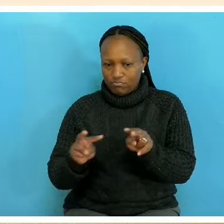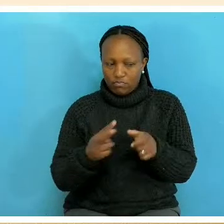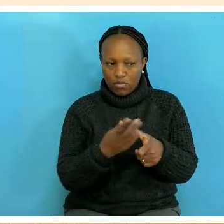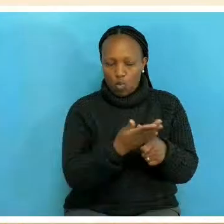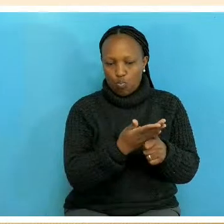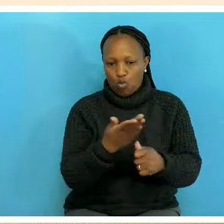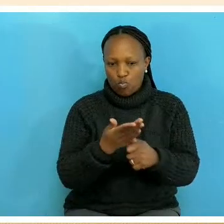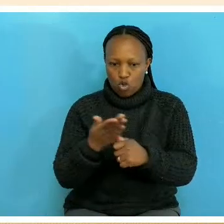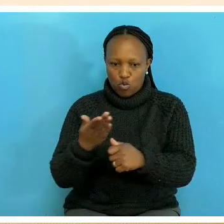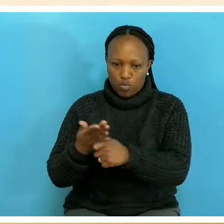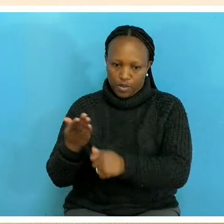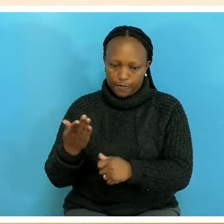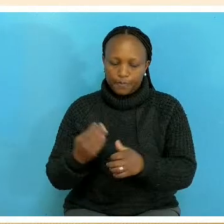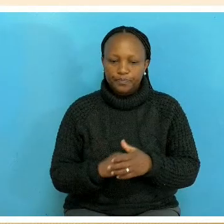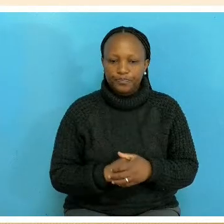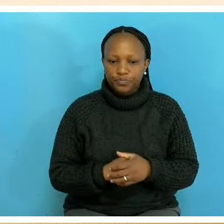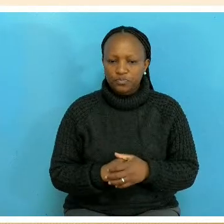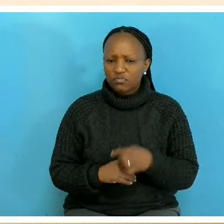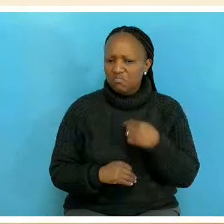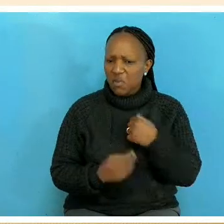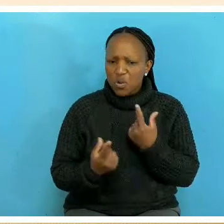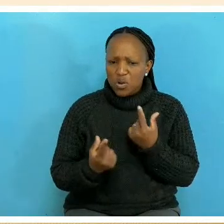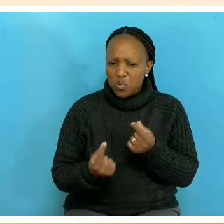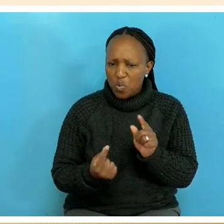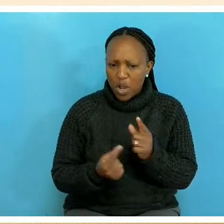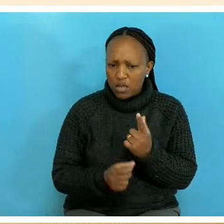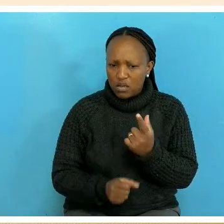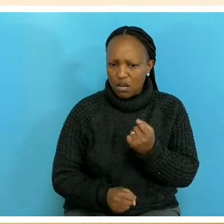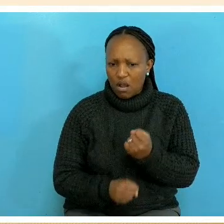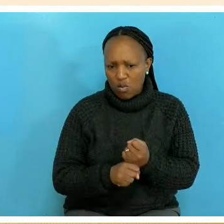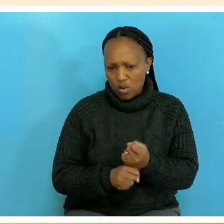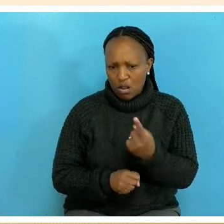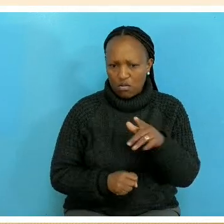Gauteng Gambling Board done? We have done outreaches